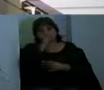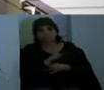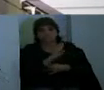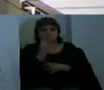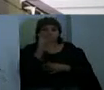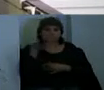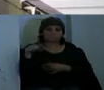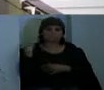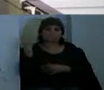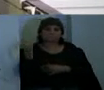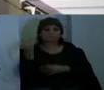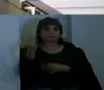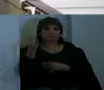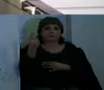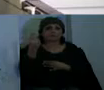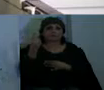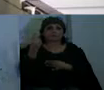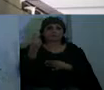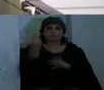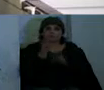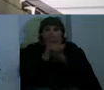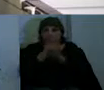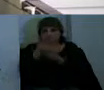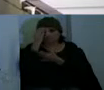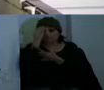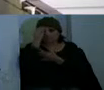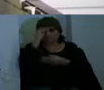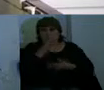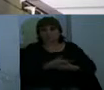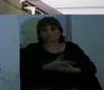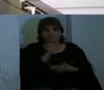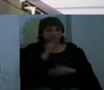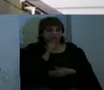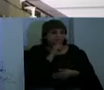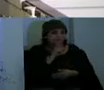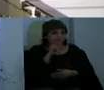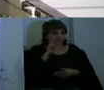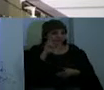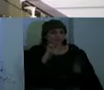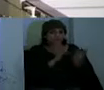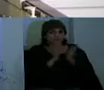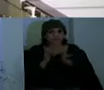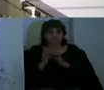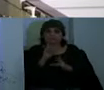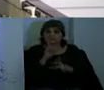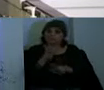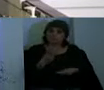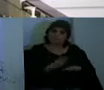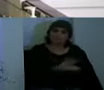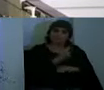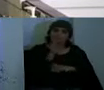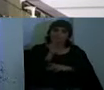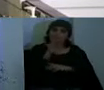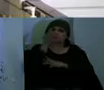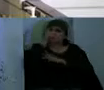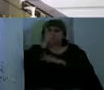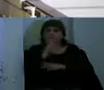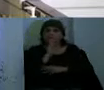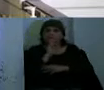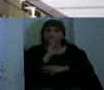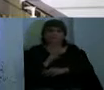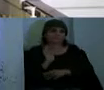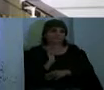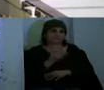only begotten Son. Who is Jesus? Hallelujah. He is the Lamb of God. He is